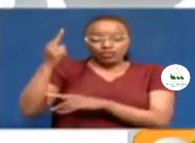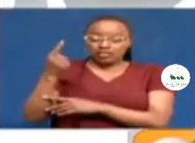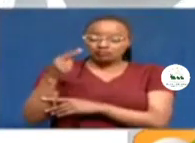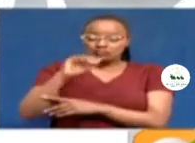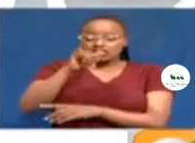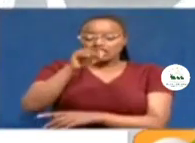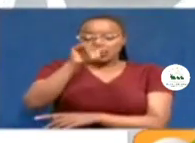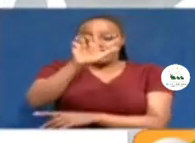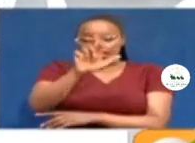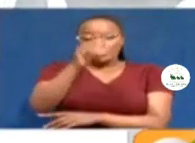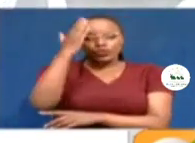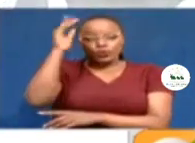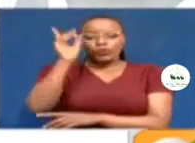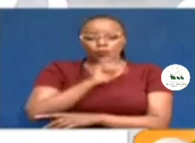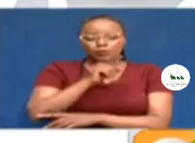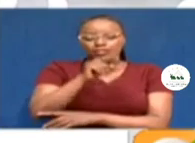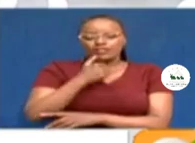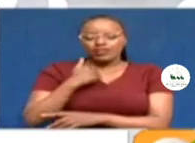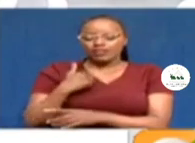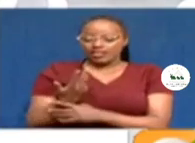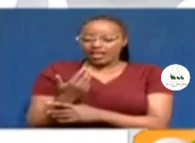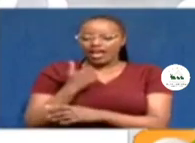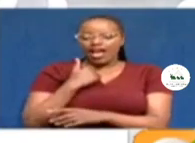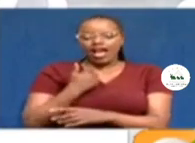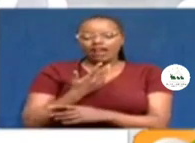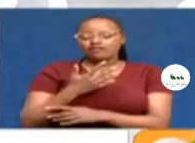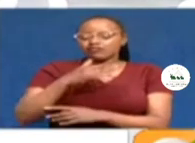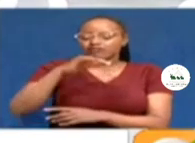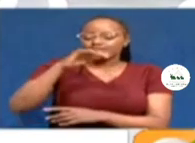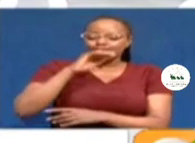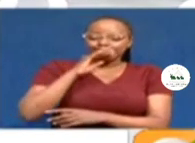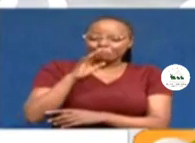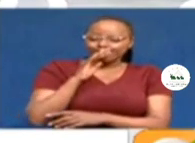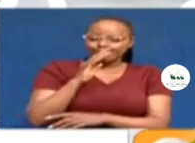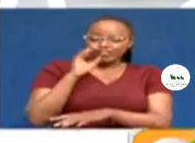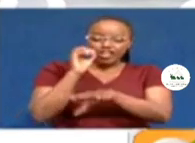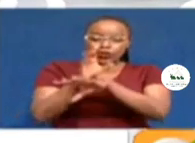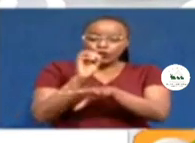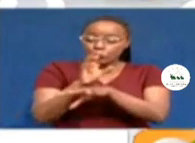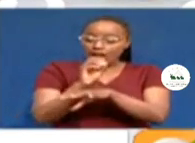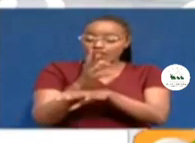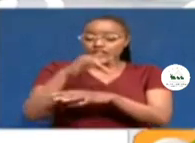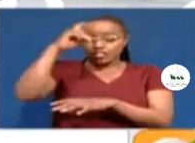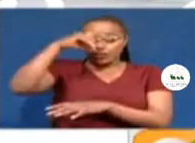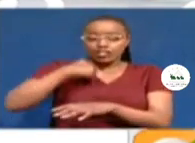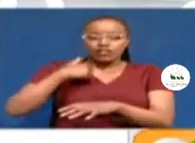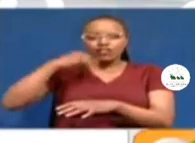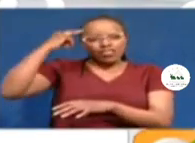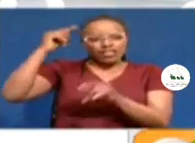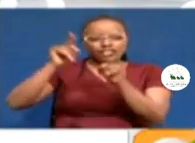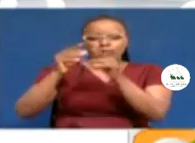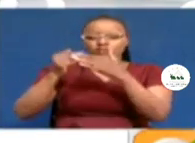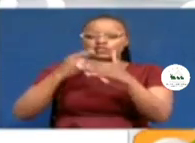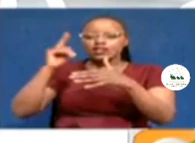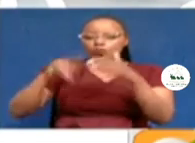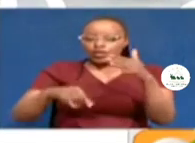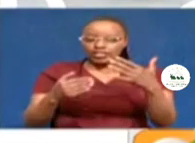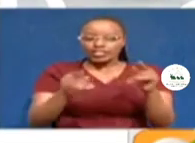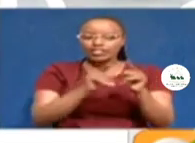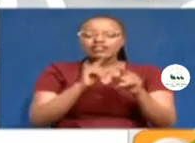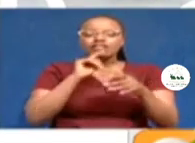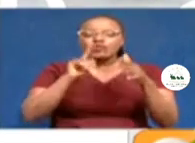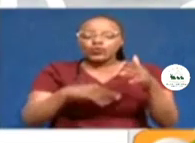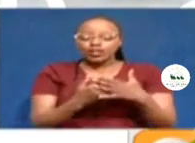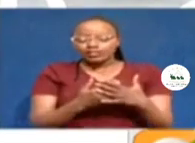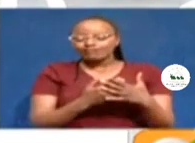Live, you know they are waxing lyrical. That's right. And I remember the phrase I was thinking of before when I said Shakespearean. It